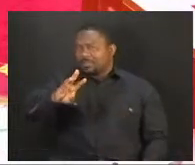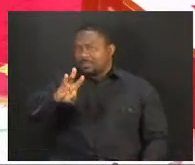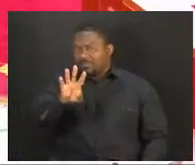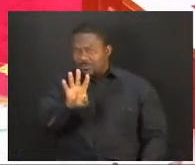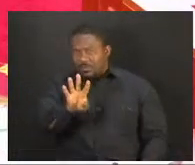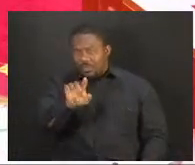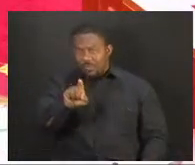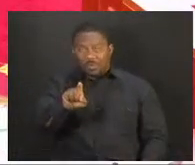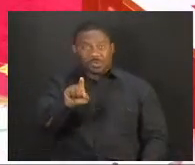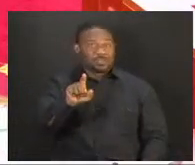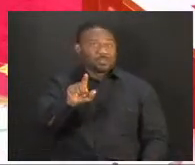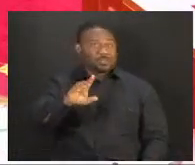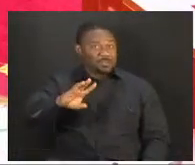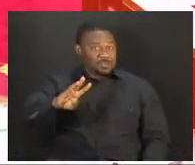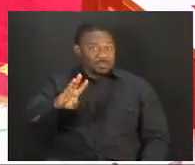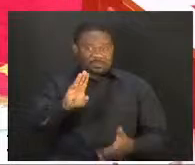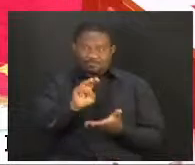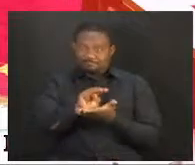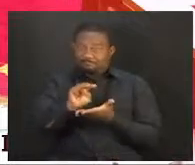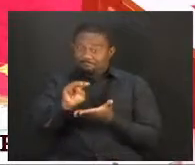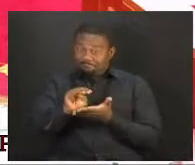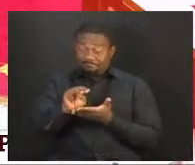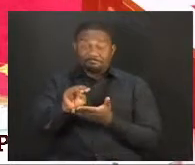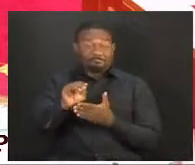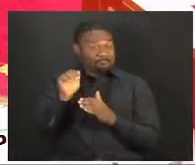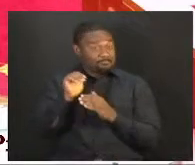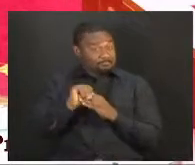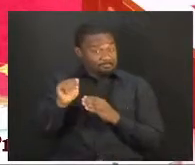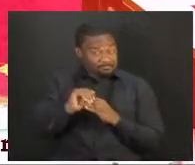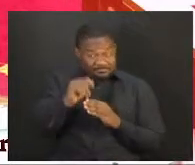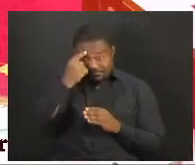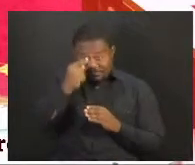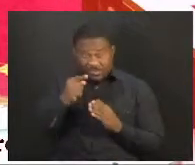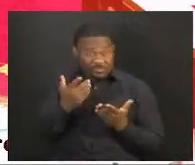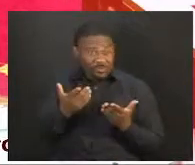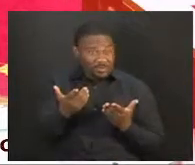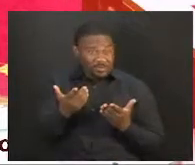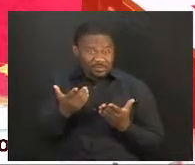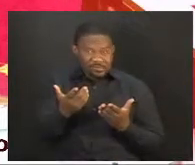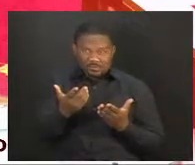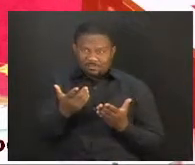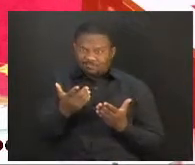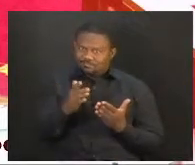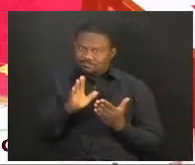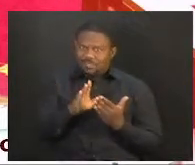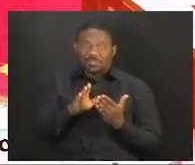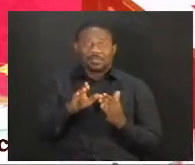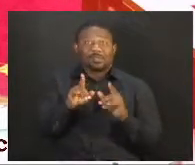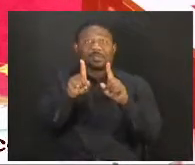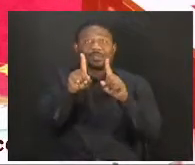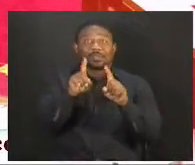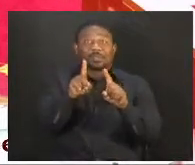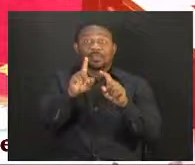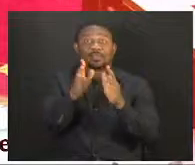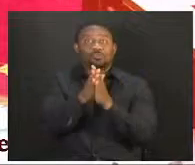564.6 million Ghana cedis for the provision of curriculum-based textbooks covering the